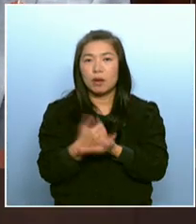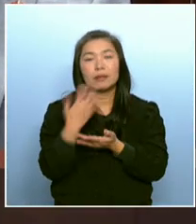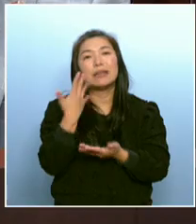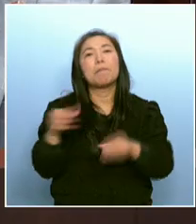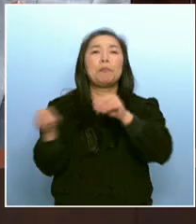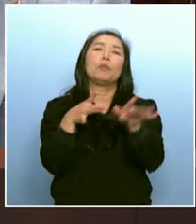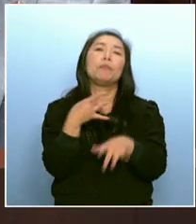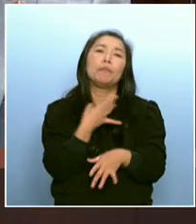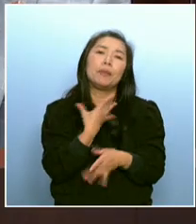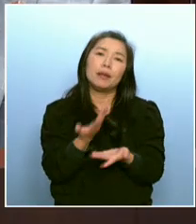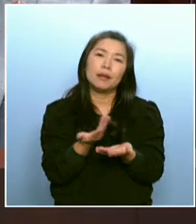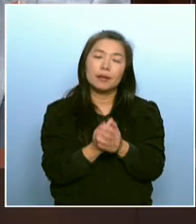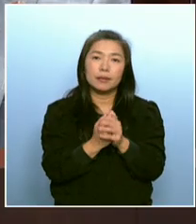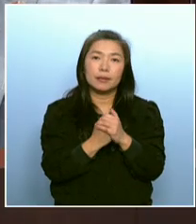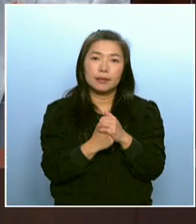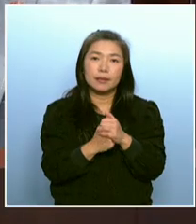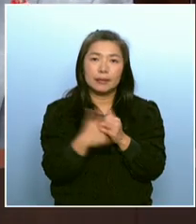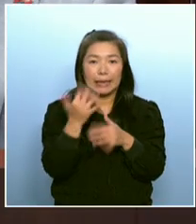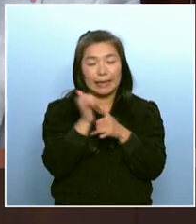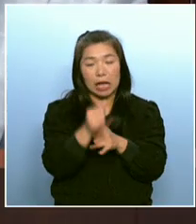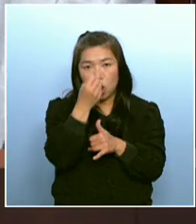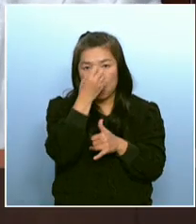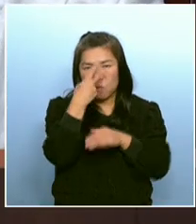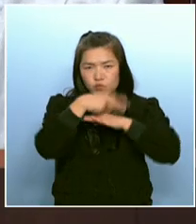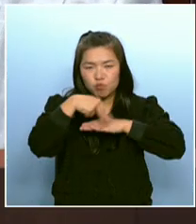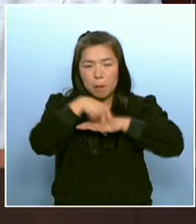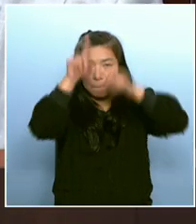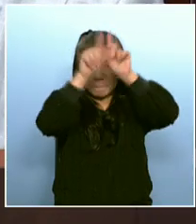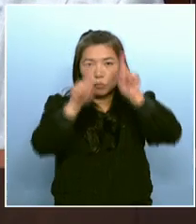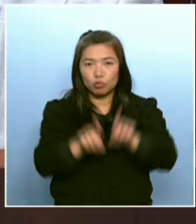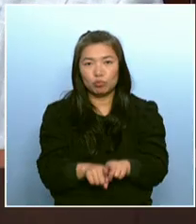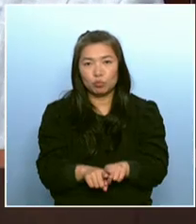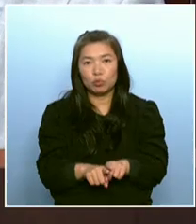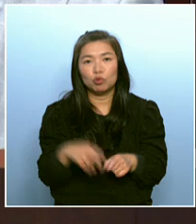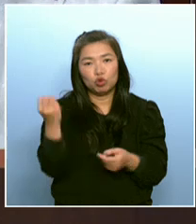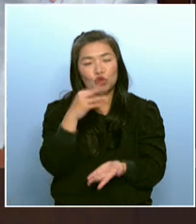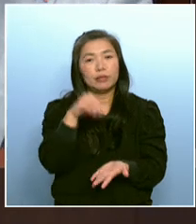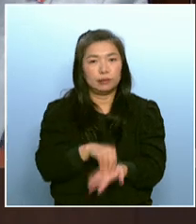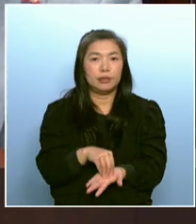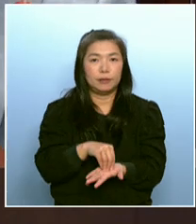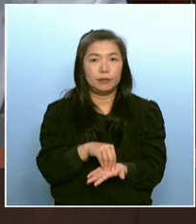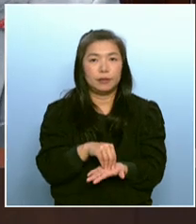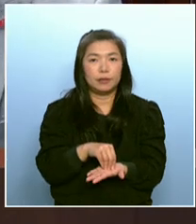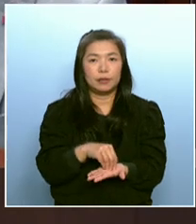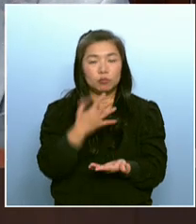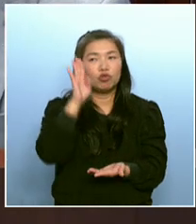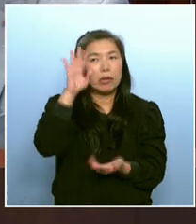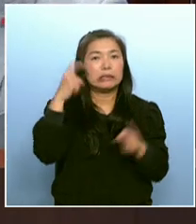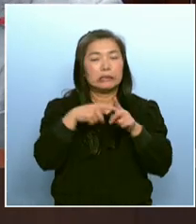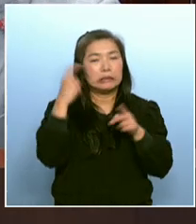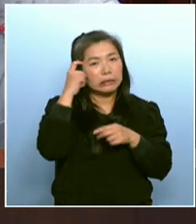In terms of the service places, the population has yet to move in, so we stick to the Hong Kong planning standards and